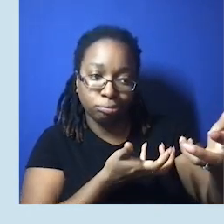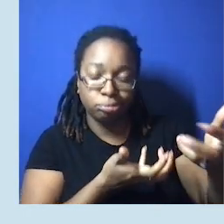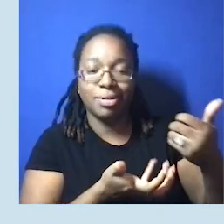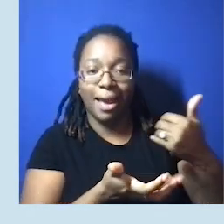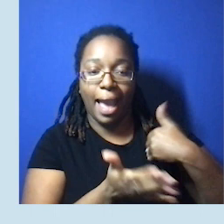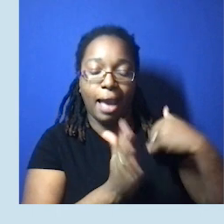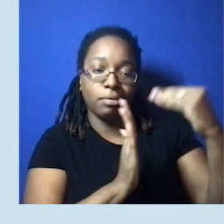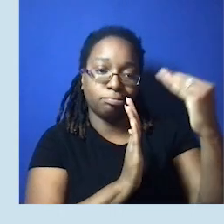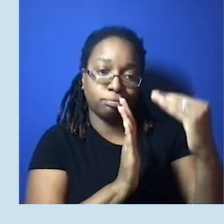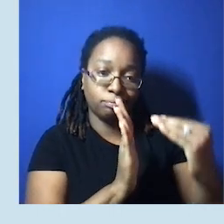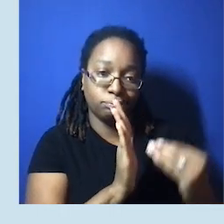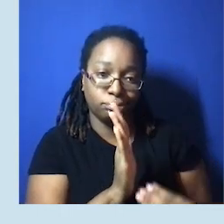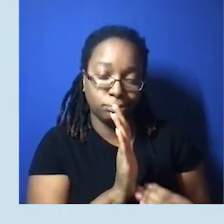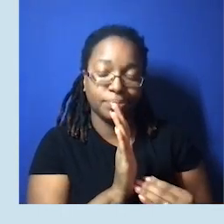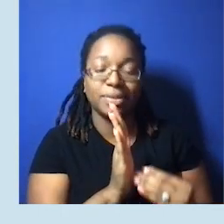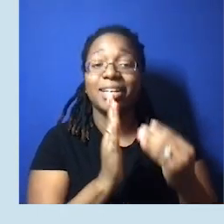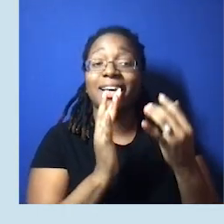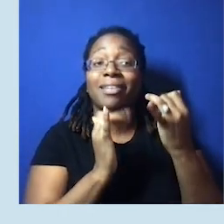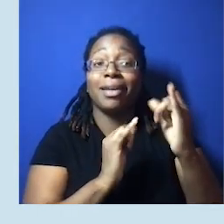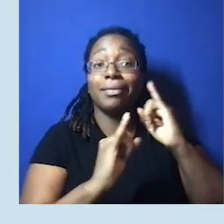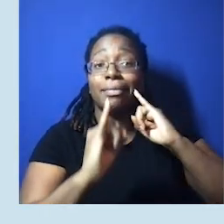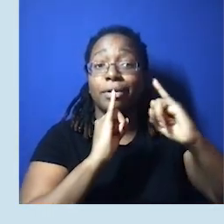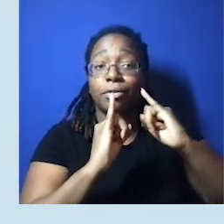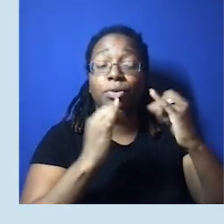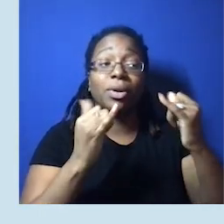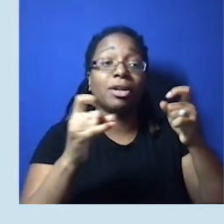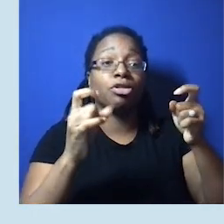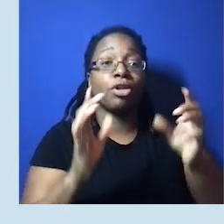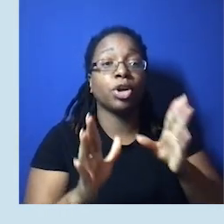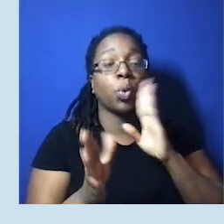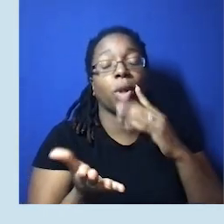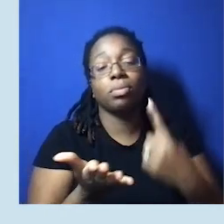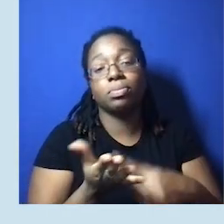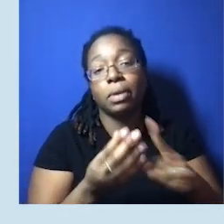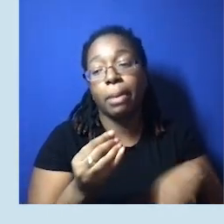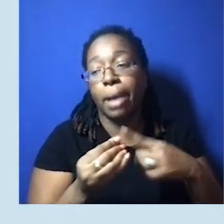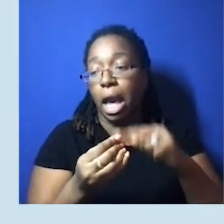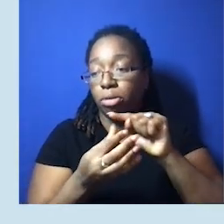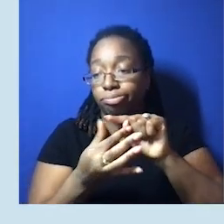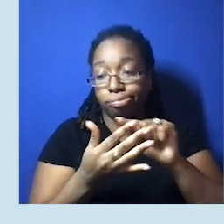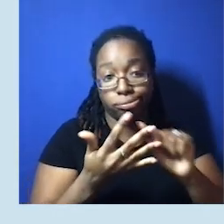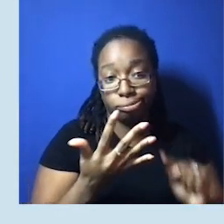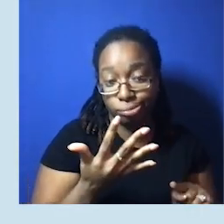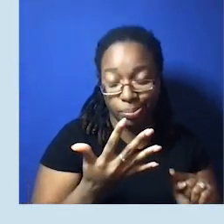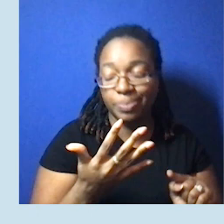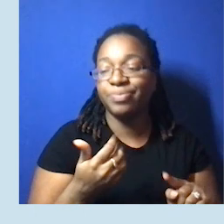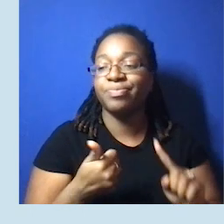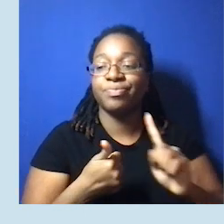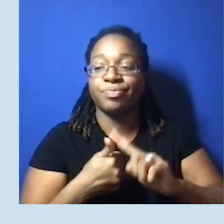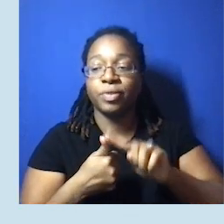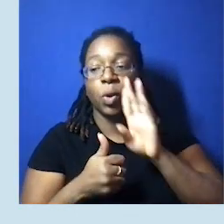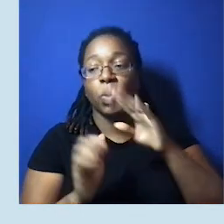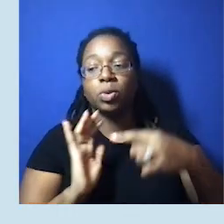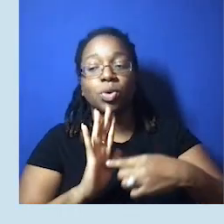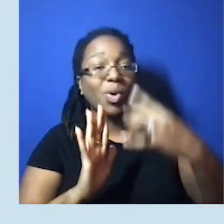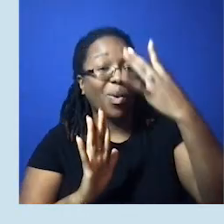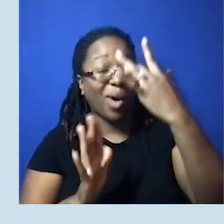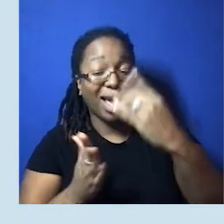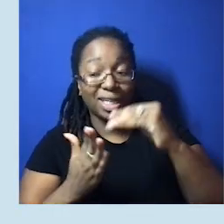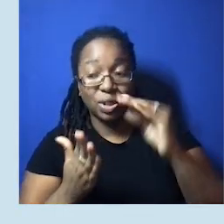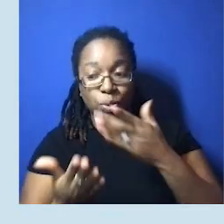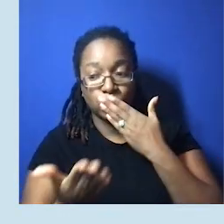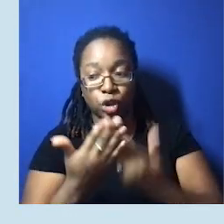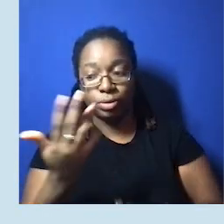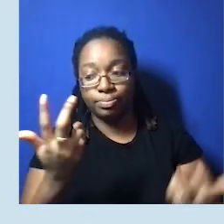part of the interview and subsequent letter, the director is going to talk about these things. They're going to demonstrate why the student is a good fit